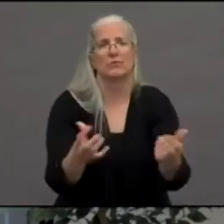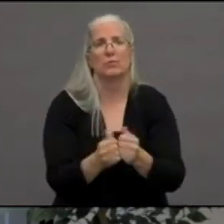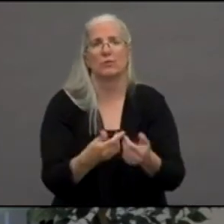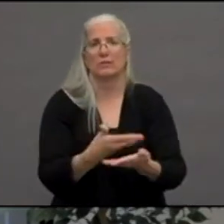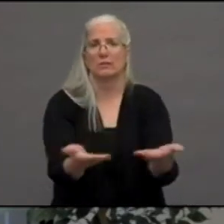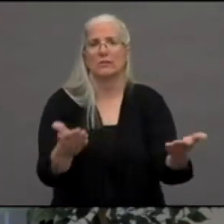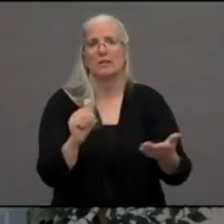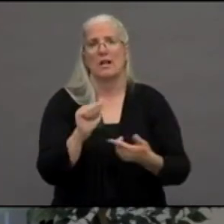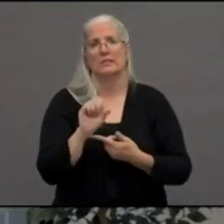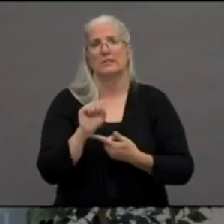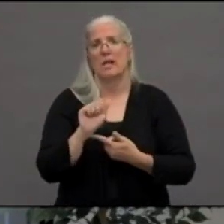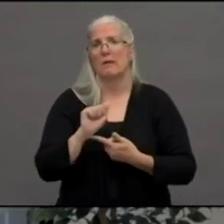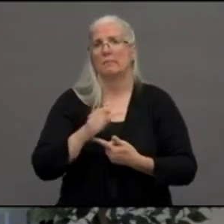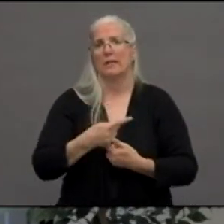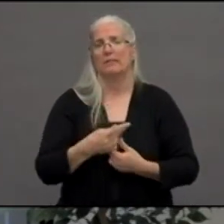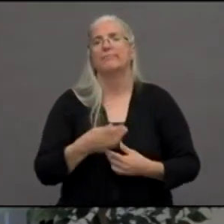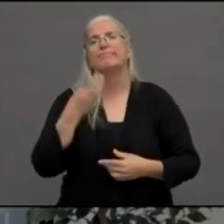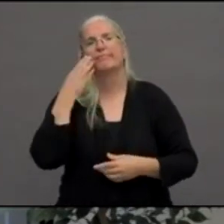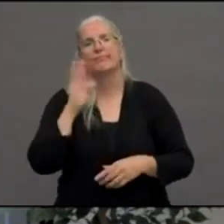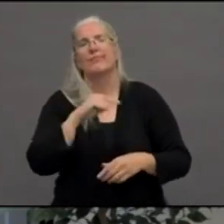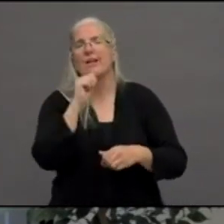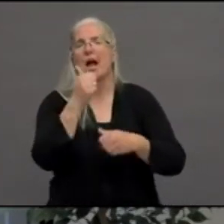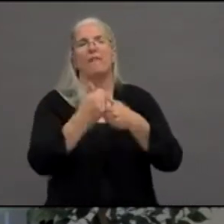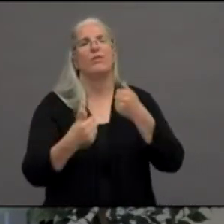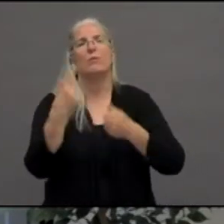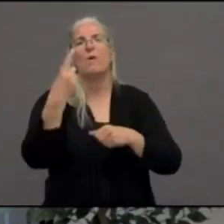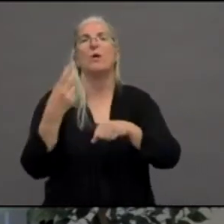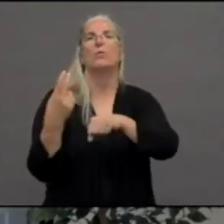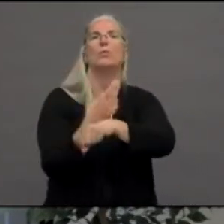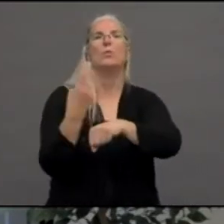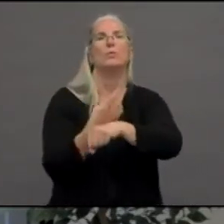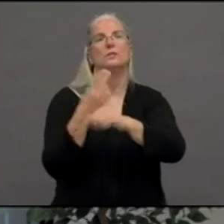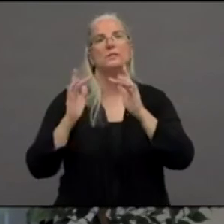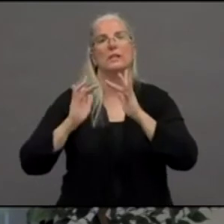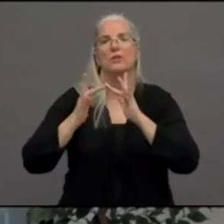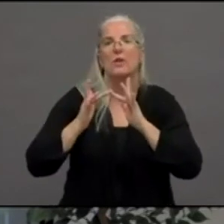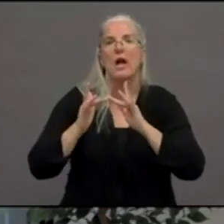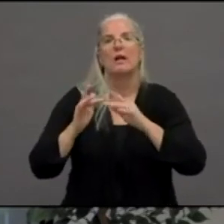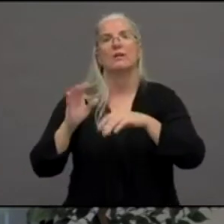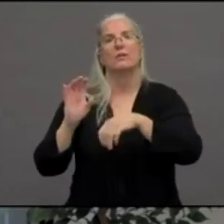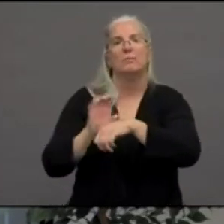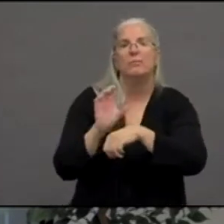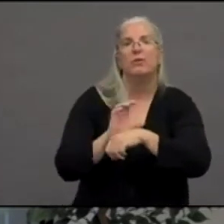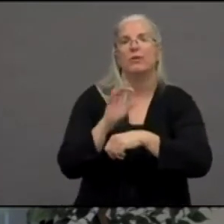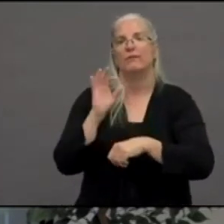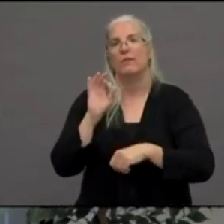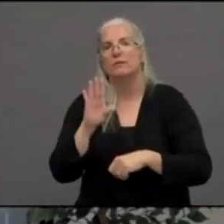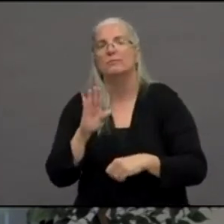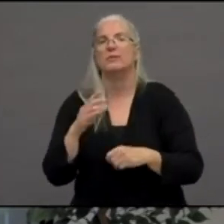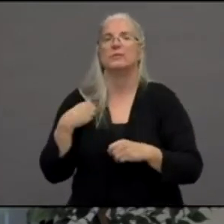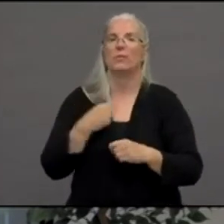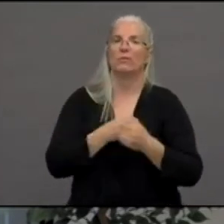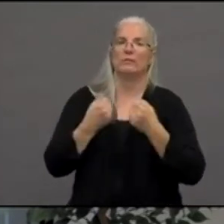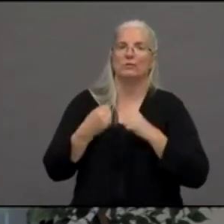not on Facebook or YouTube. So absolutely. So yeah. All right, well, that's